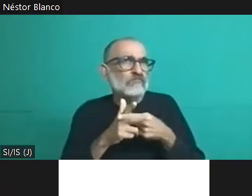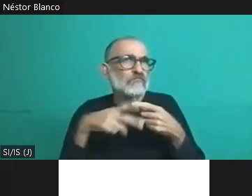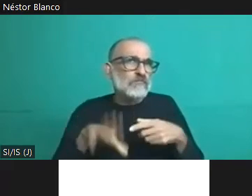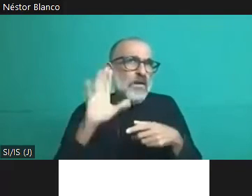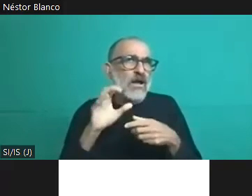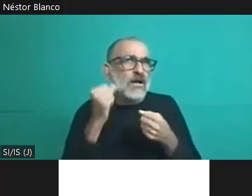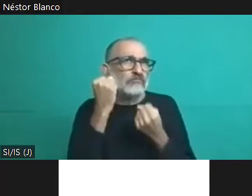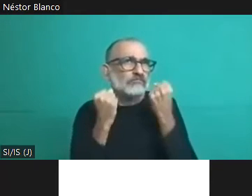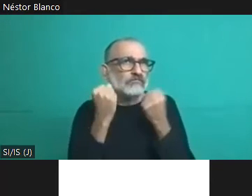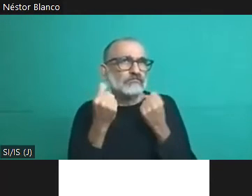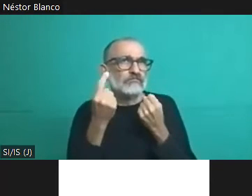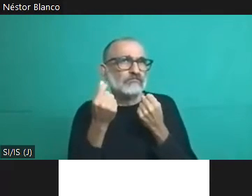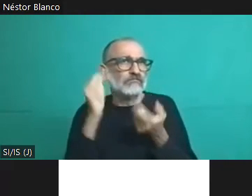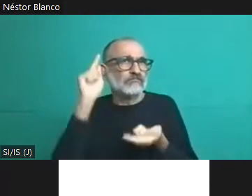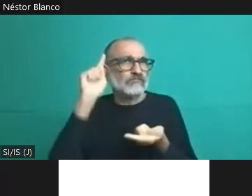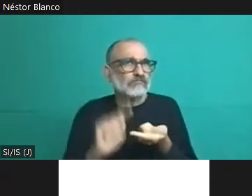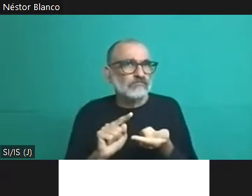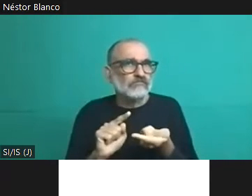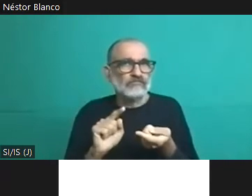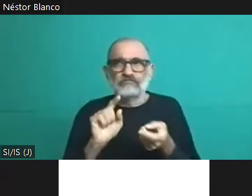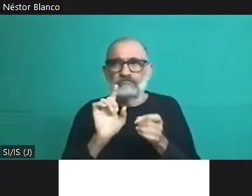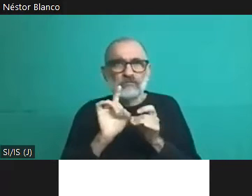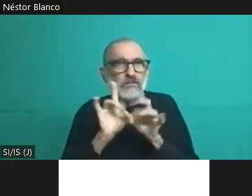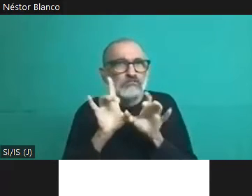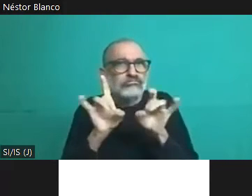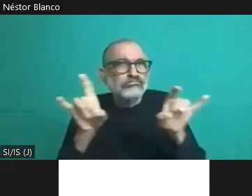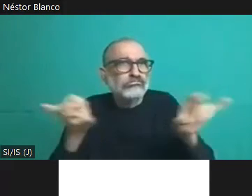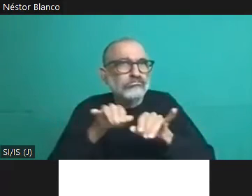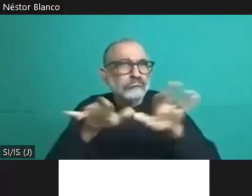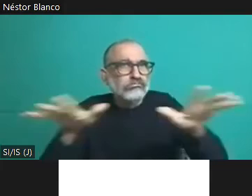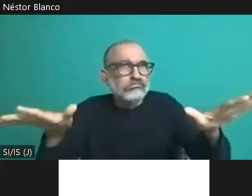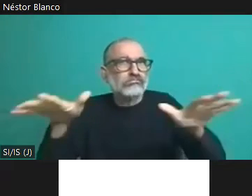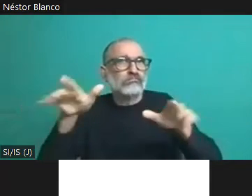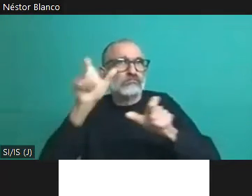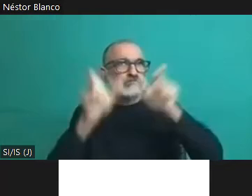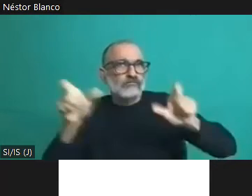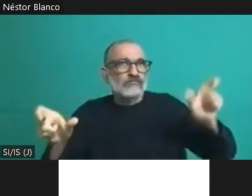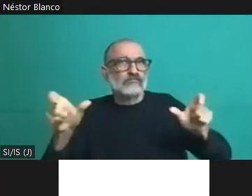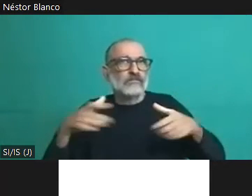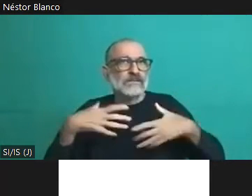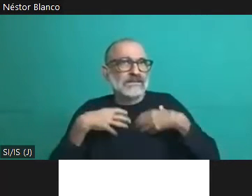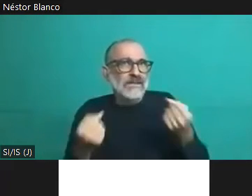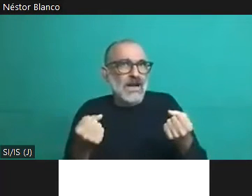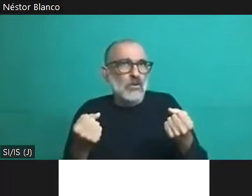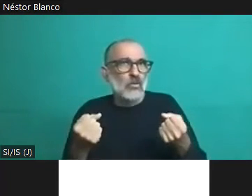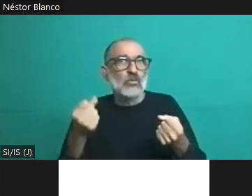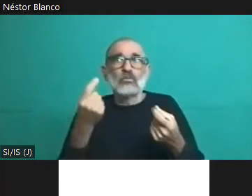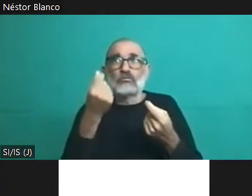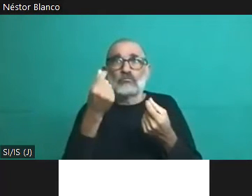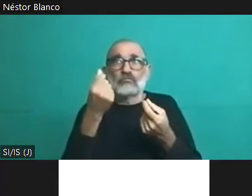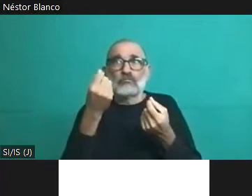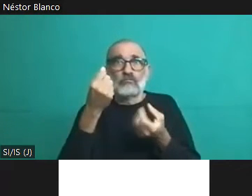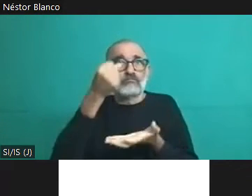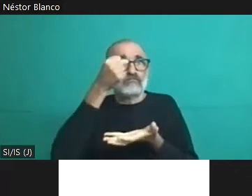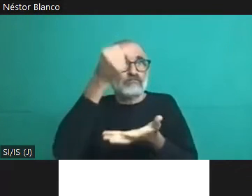and consistent budgets for IPC supplies, including required materials for effective hand washing